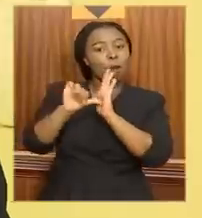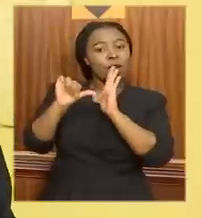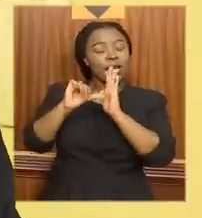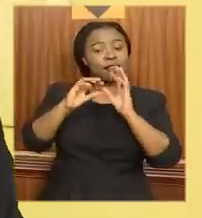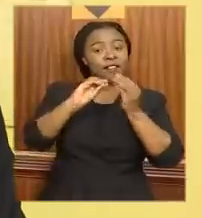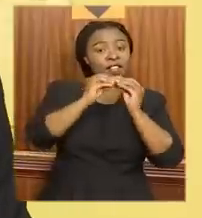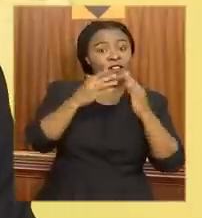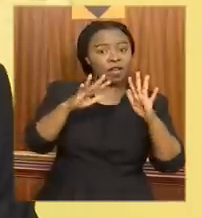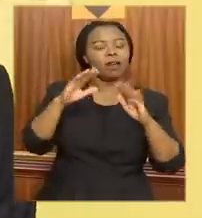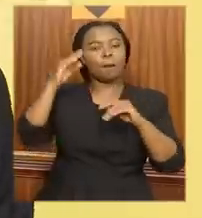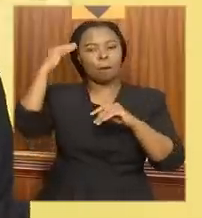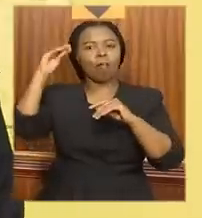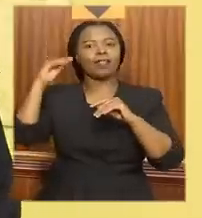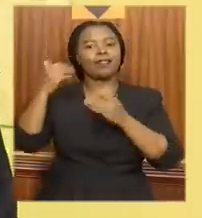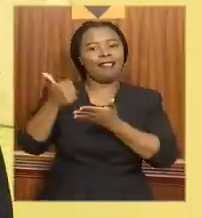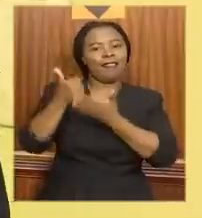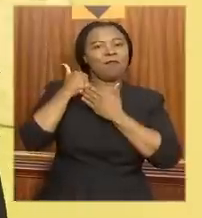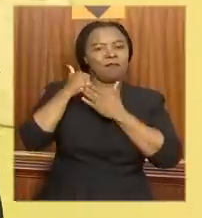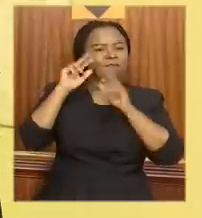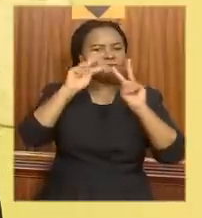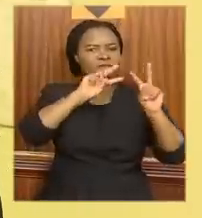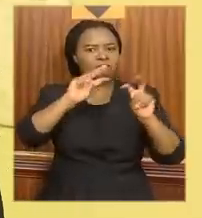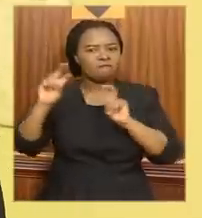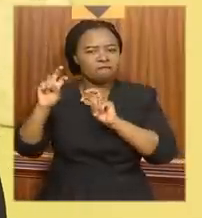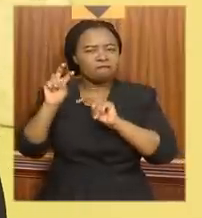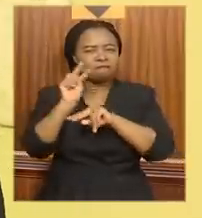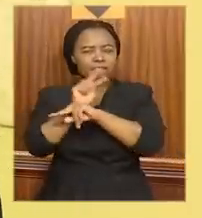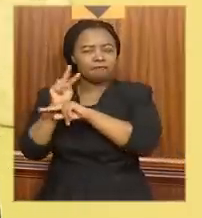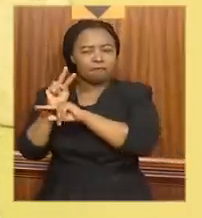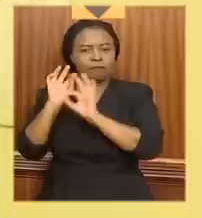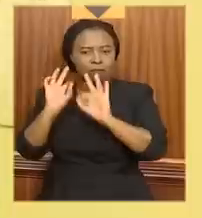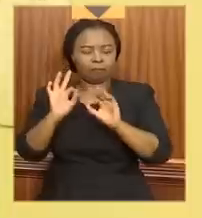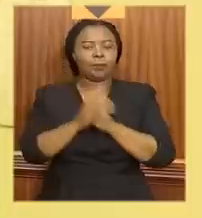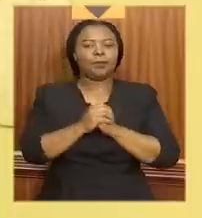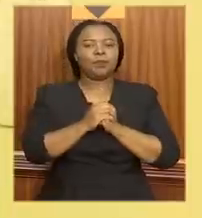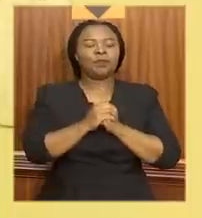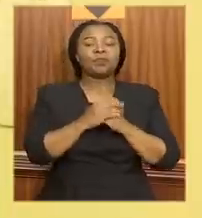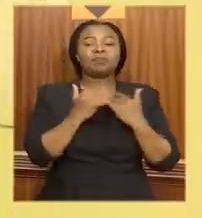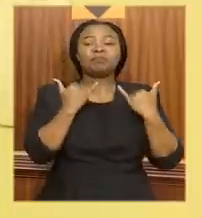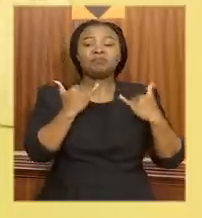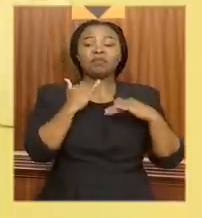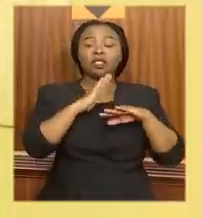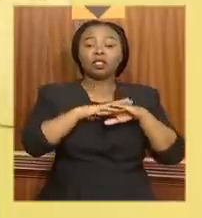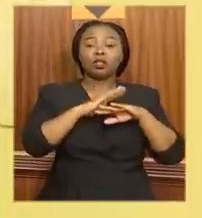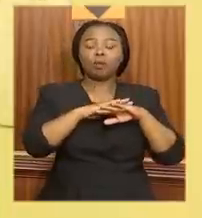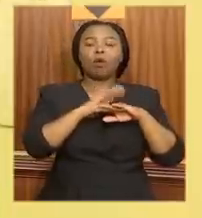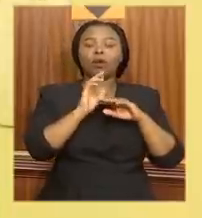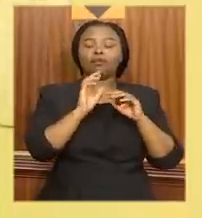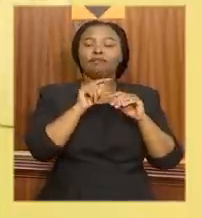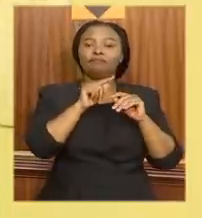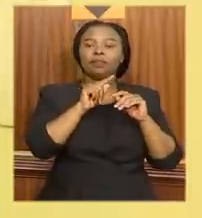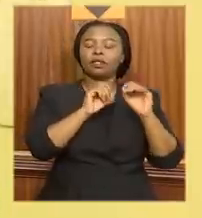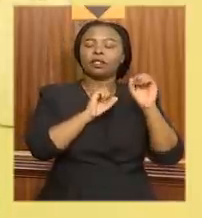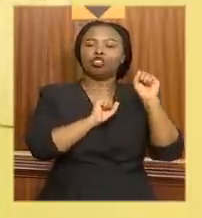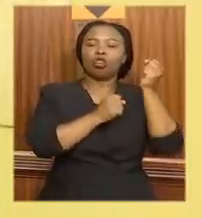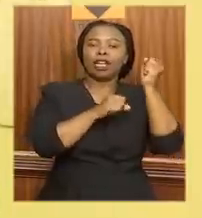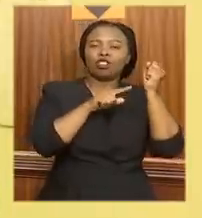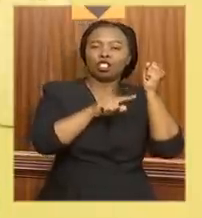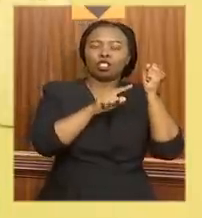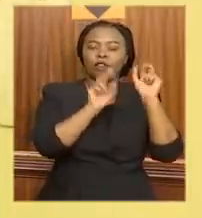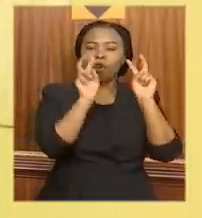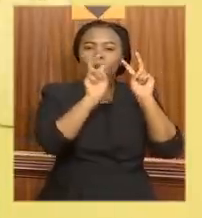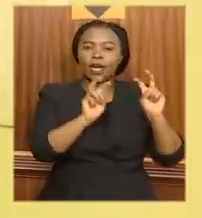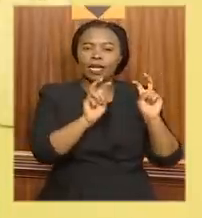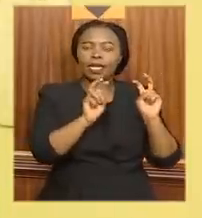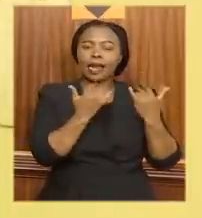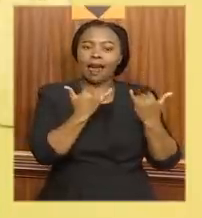these actions to stabilize electricity generation have brought relief from the current load